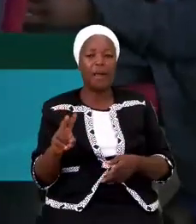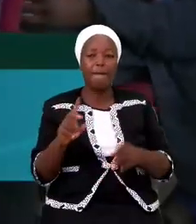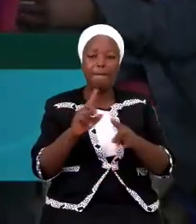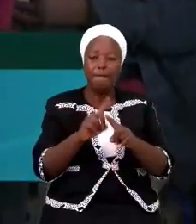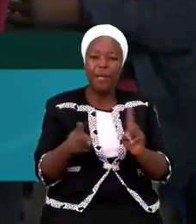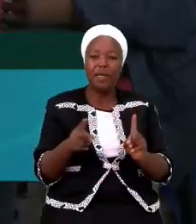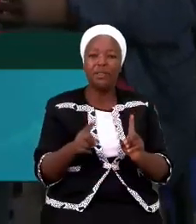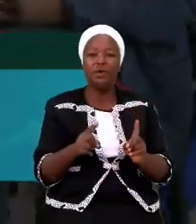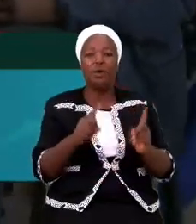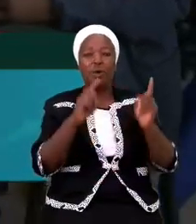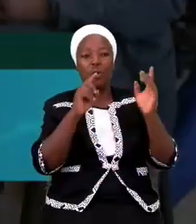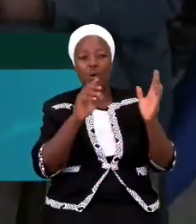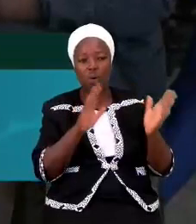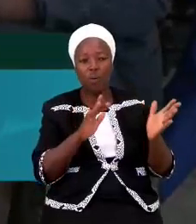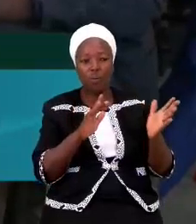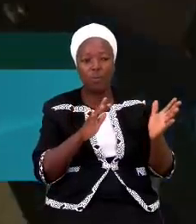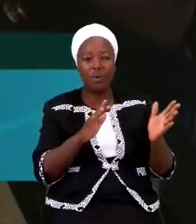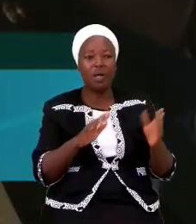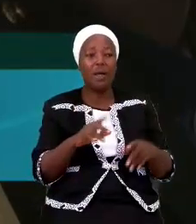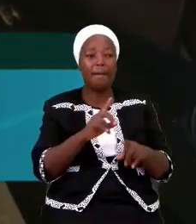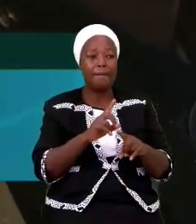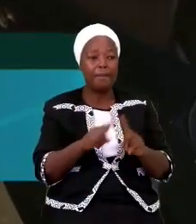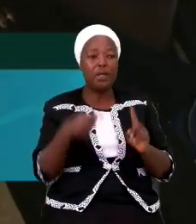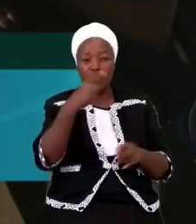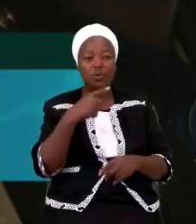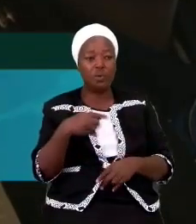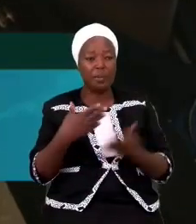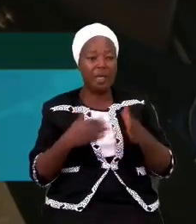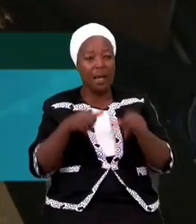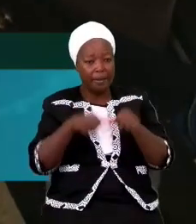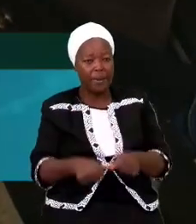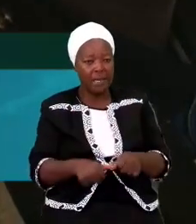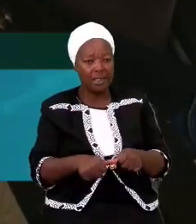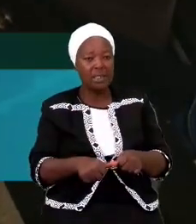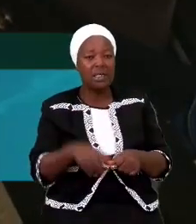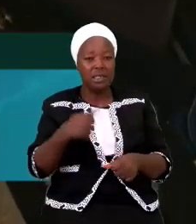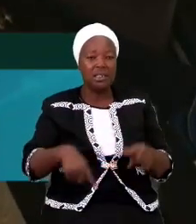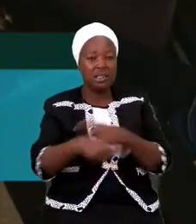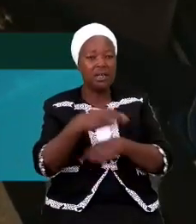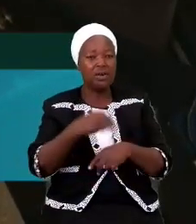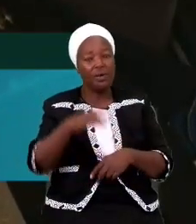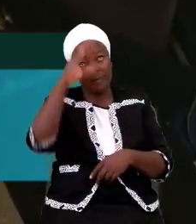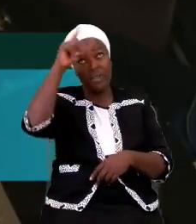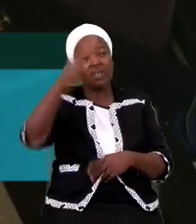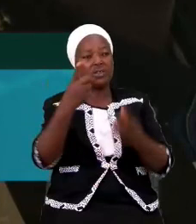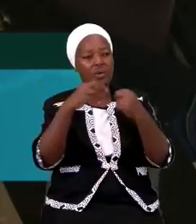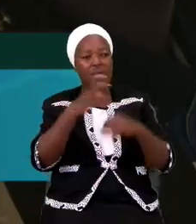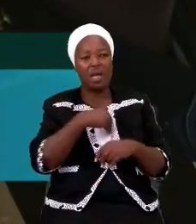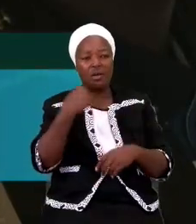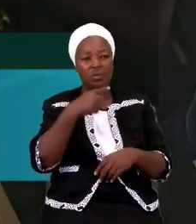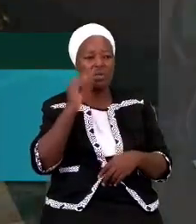when he appeareth? For he is like a refiner's fire, and like